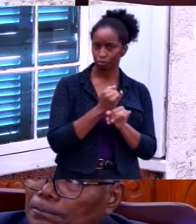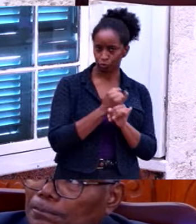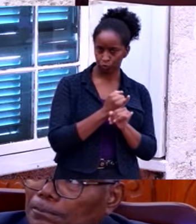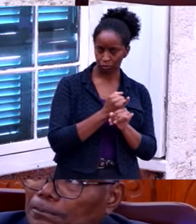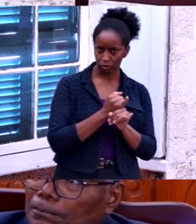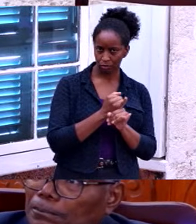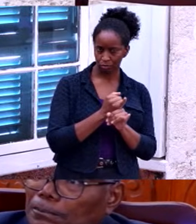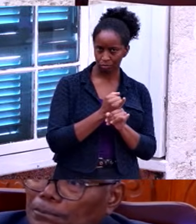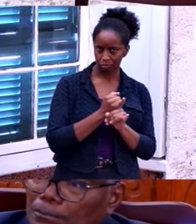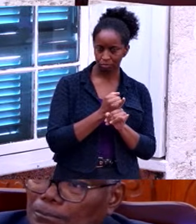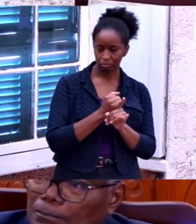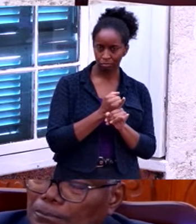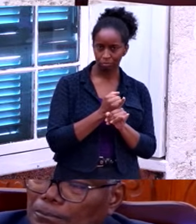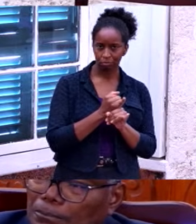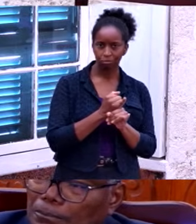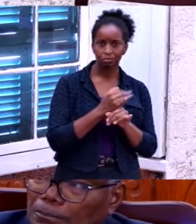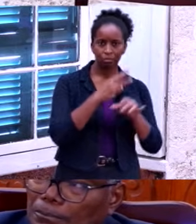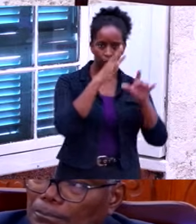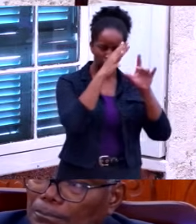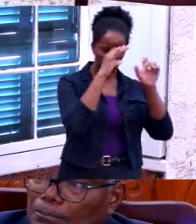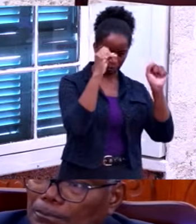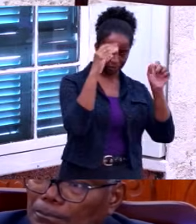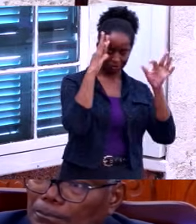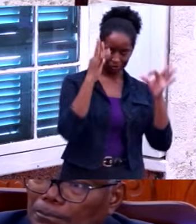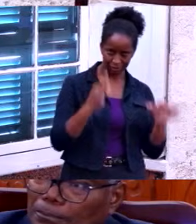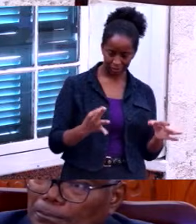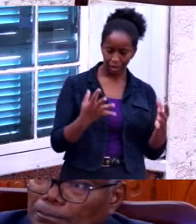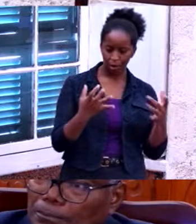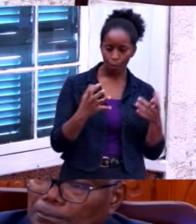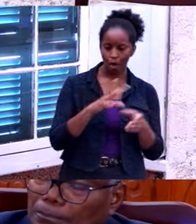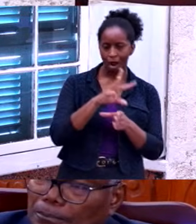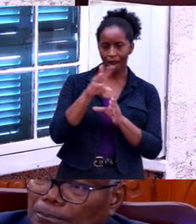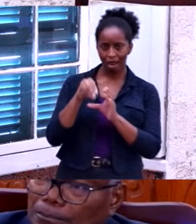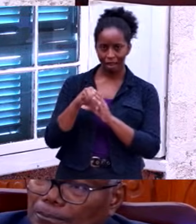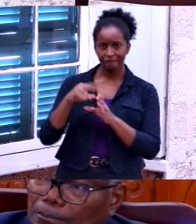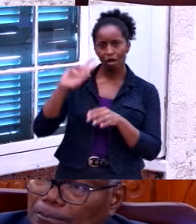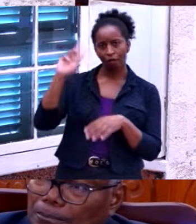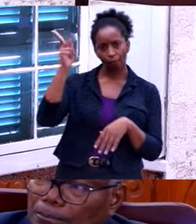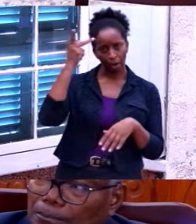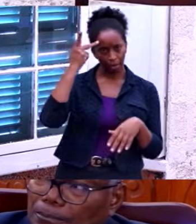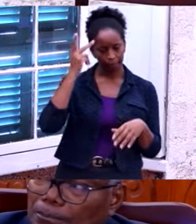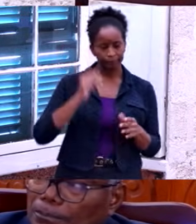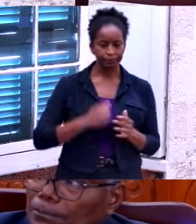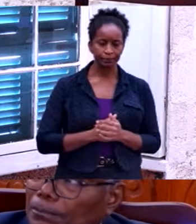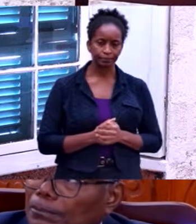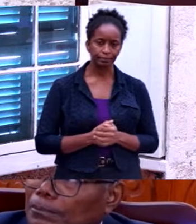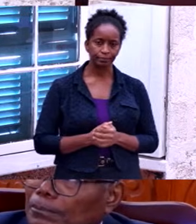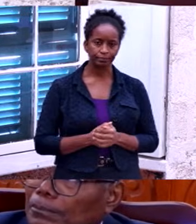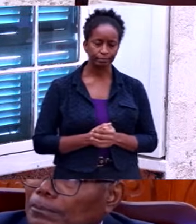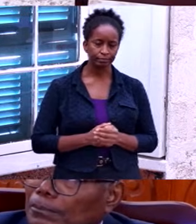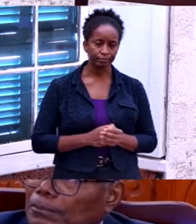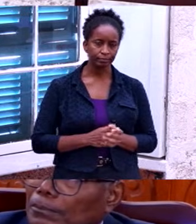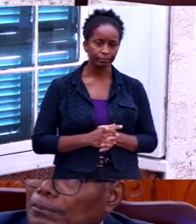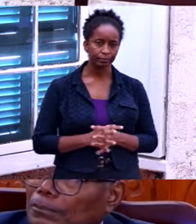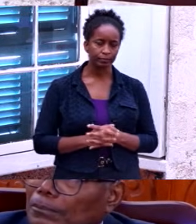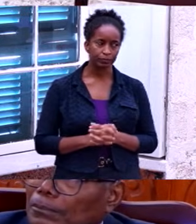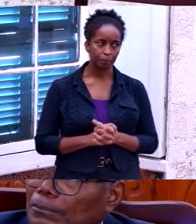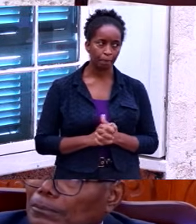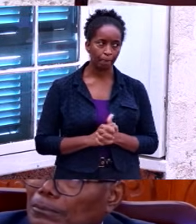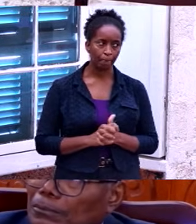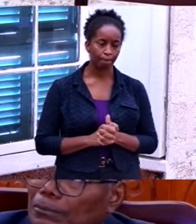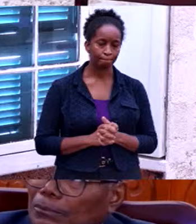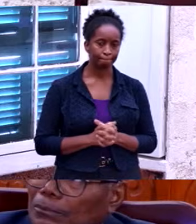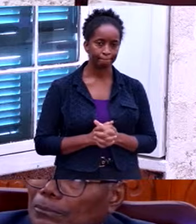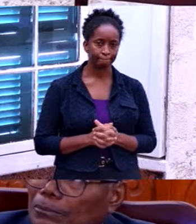represented in our parliament. Parliament, they're used in the widest possible context. Now, if